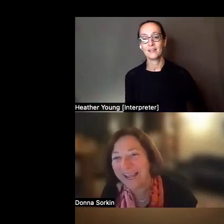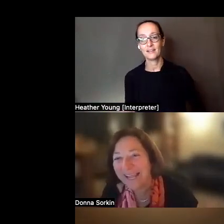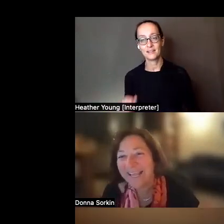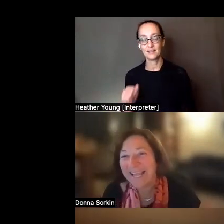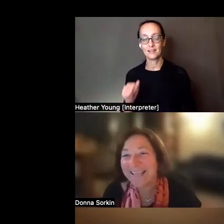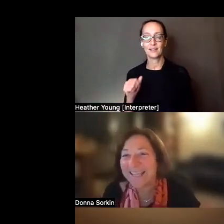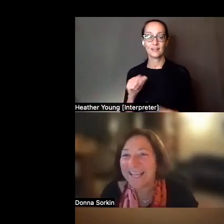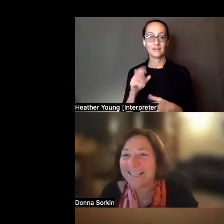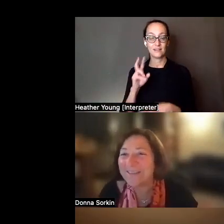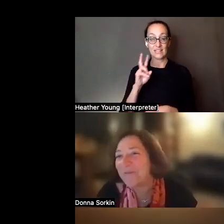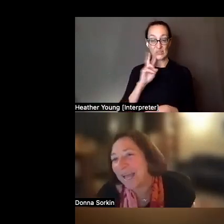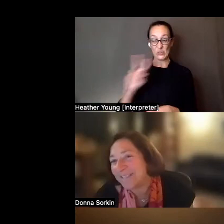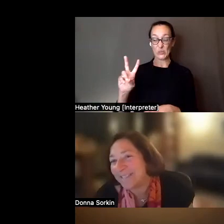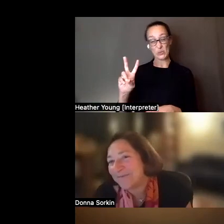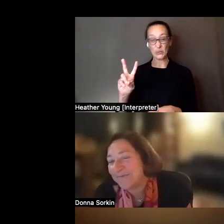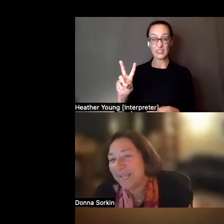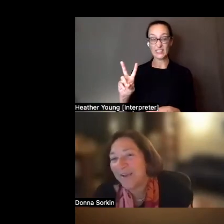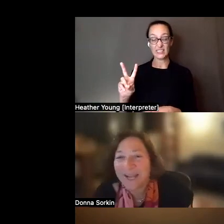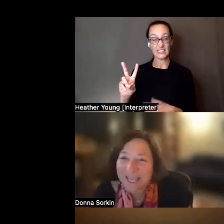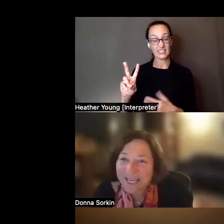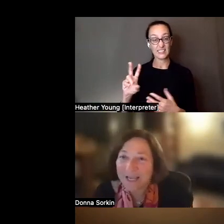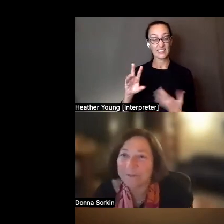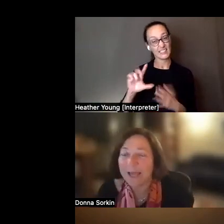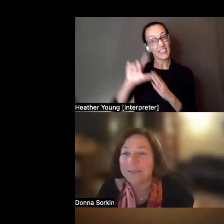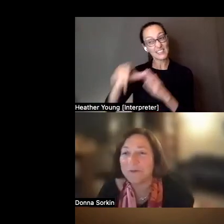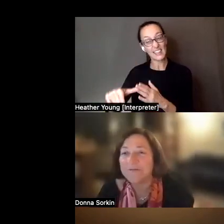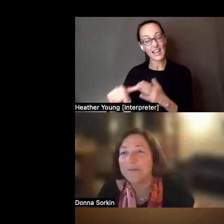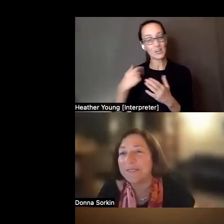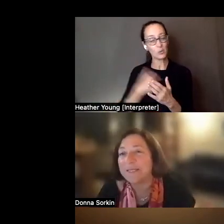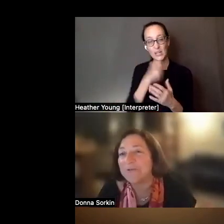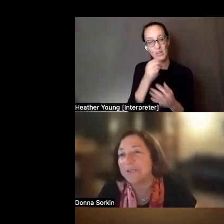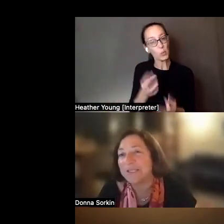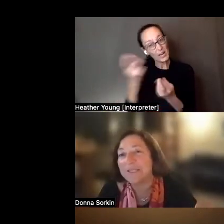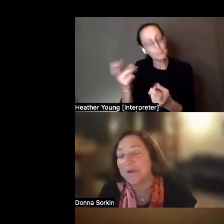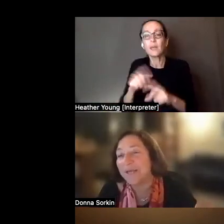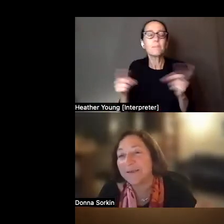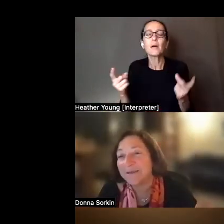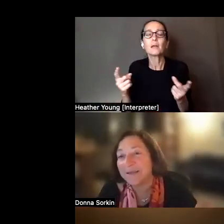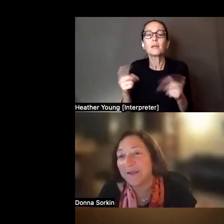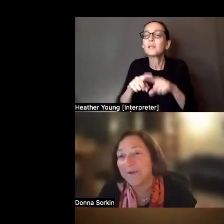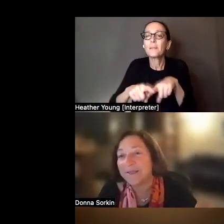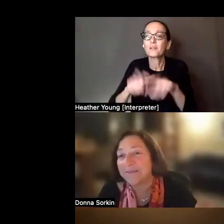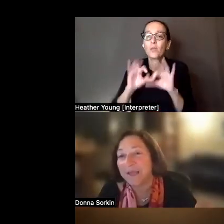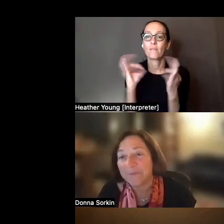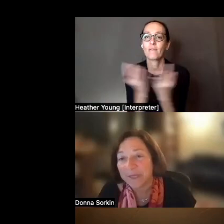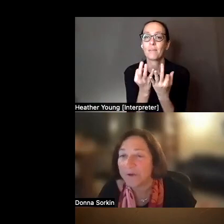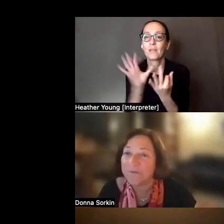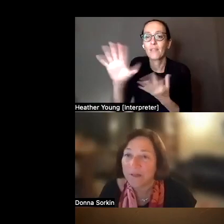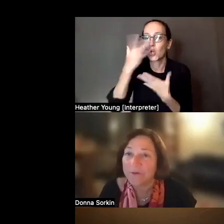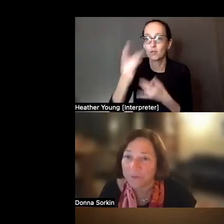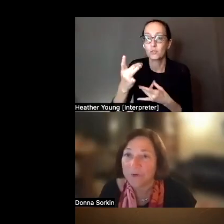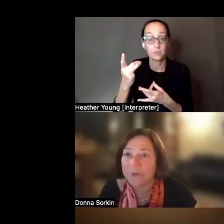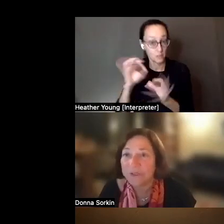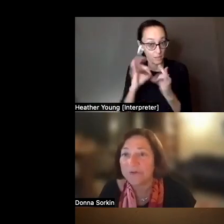know? And so that's, you know, and again, it comes back to what the family's interested in doing. You know, is the family going to